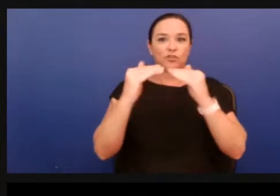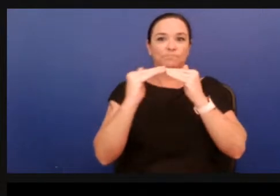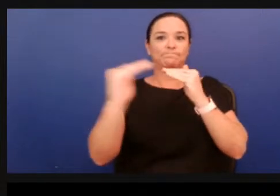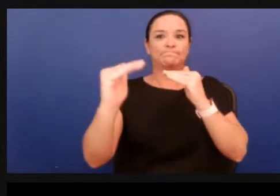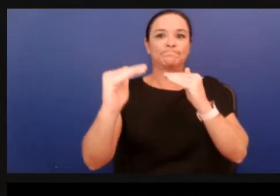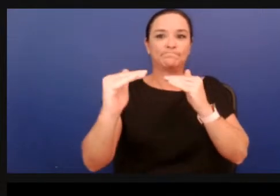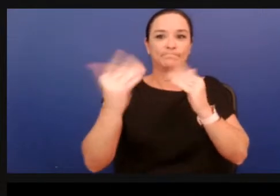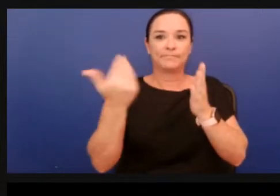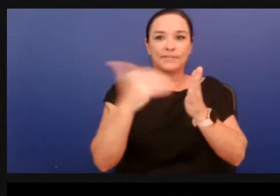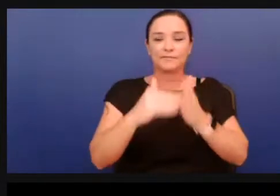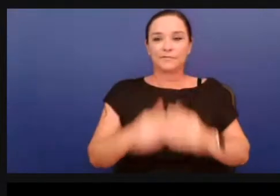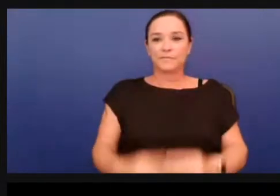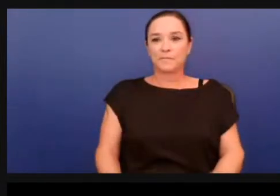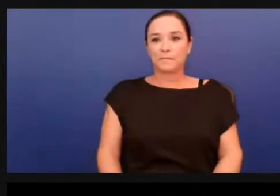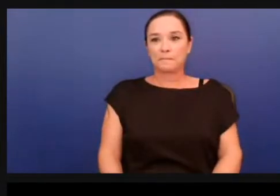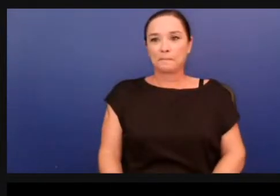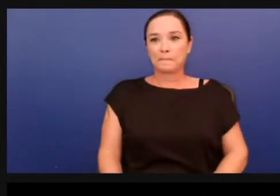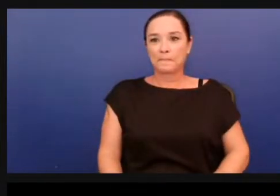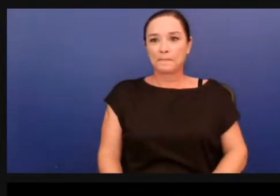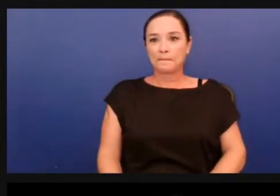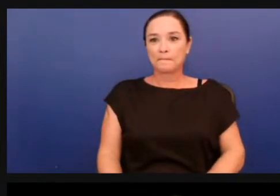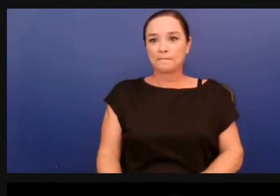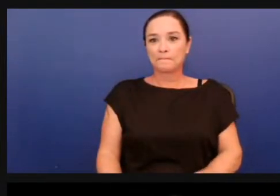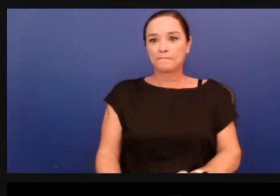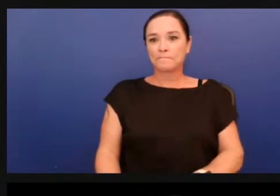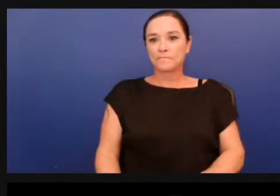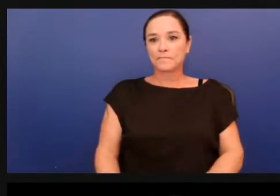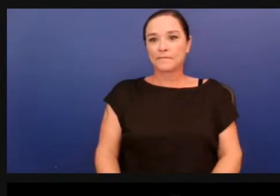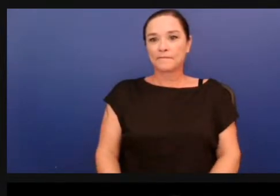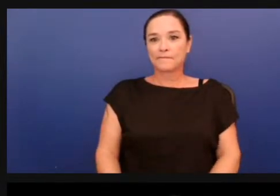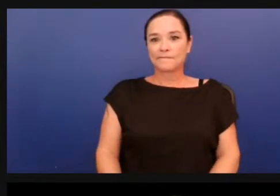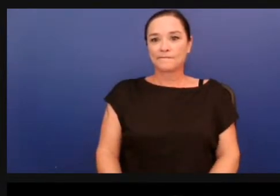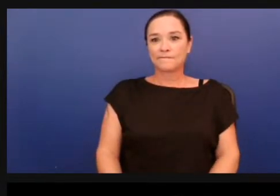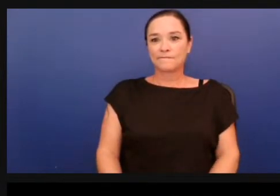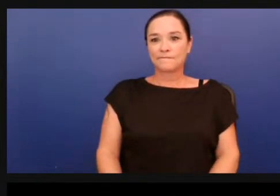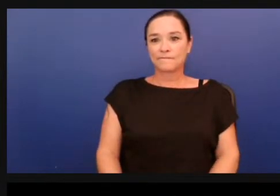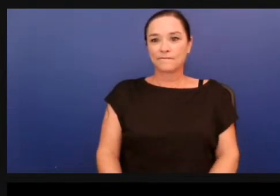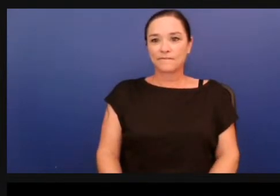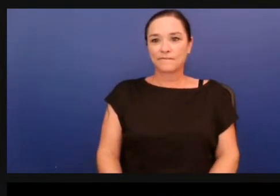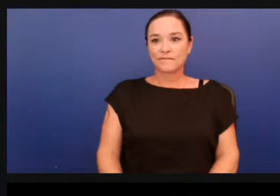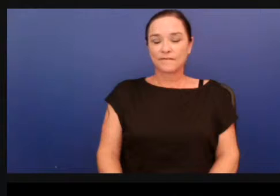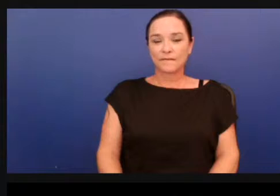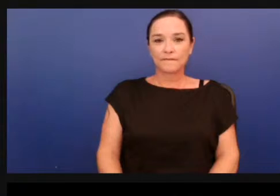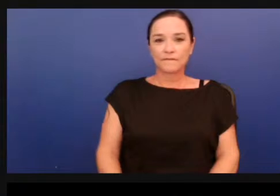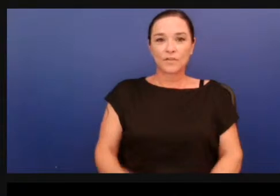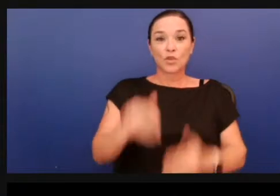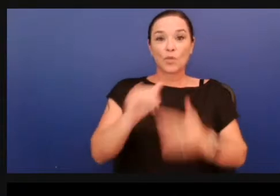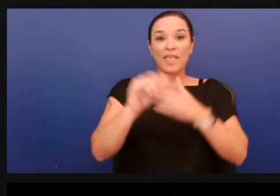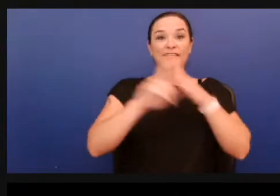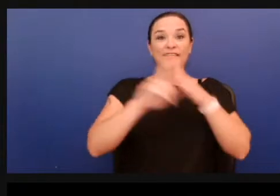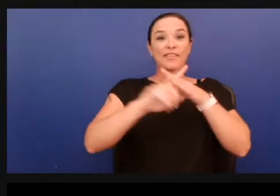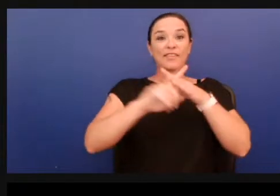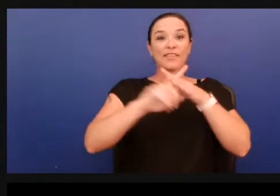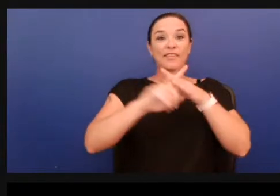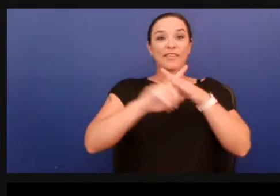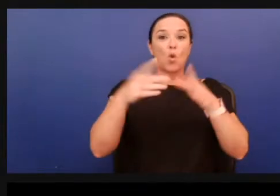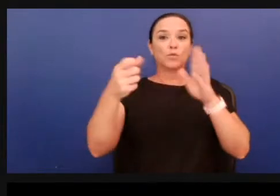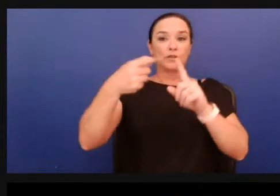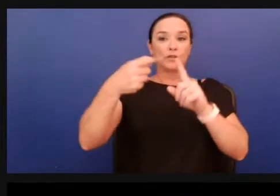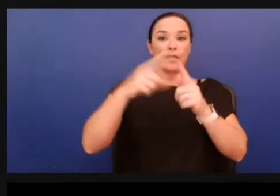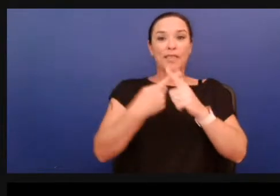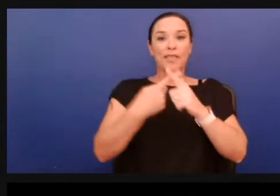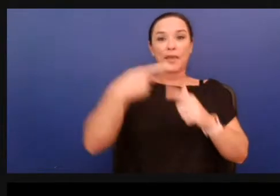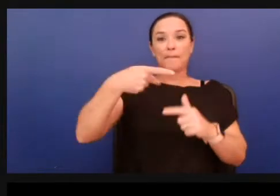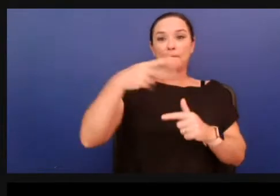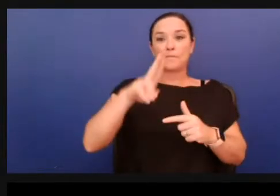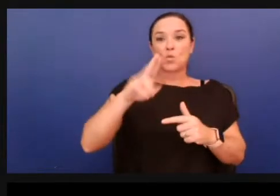And a little bit of offset there. That's the escape road signal. Over at Pāhala, we see that there